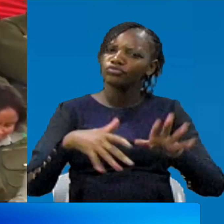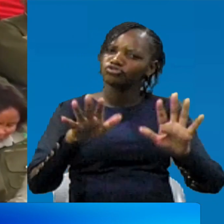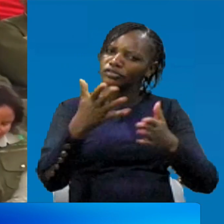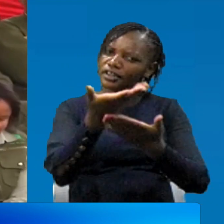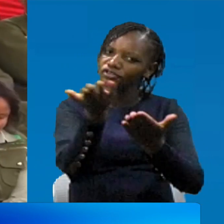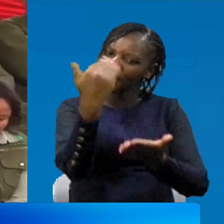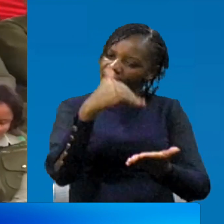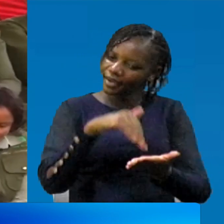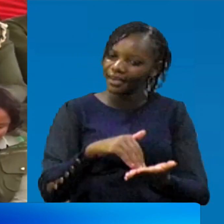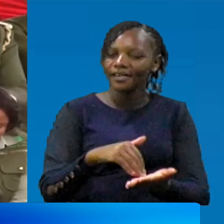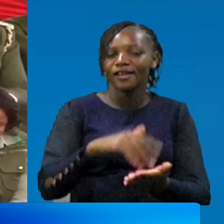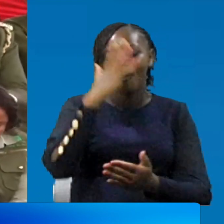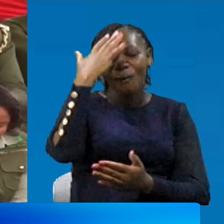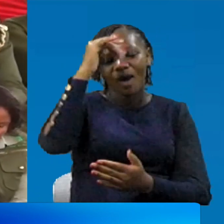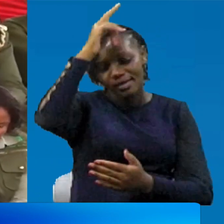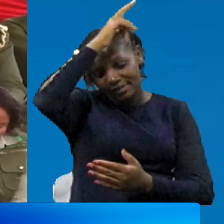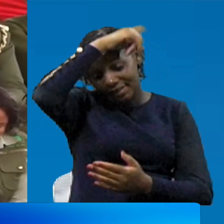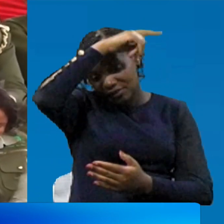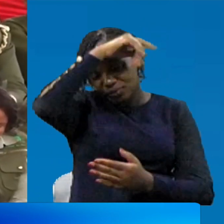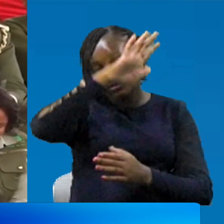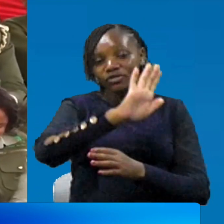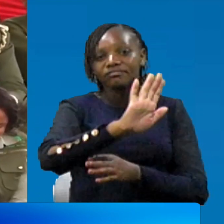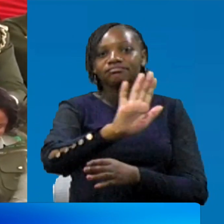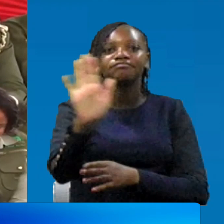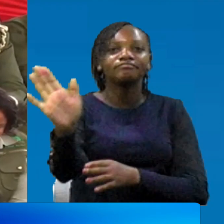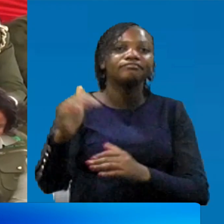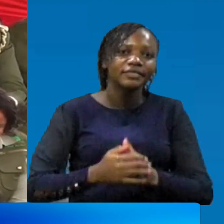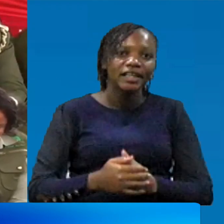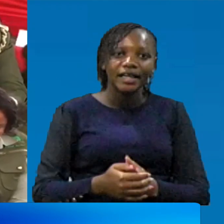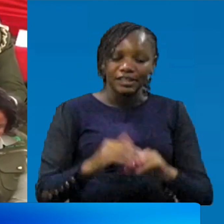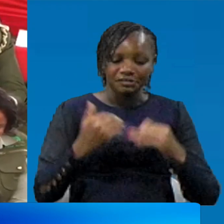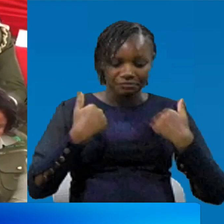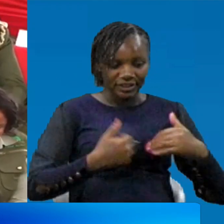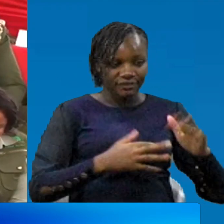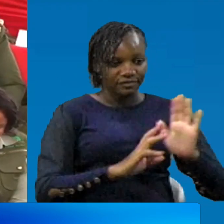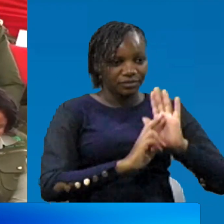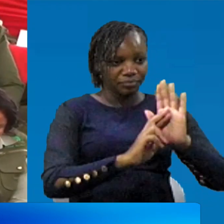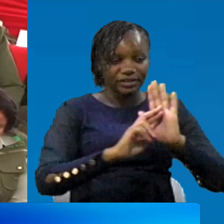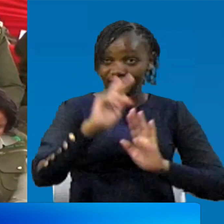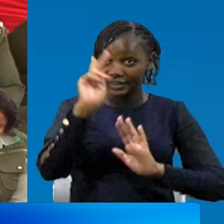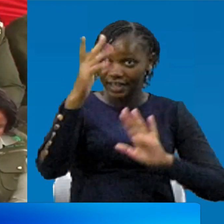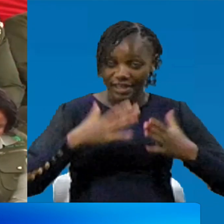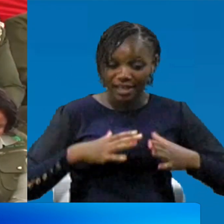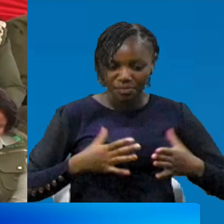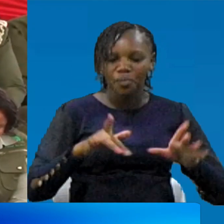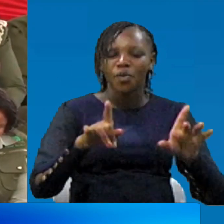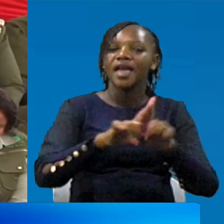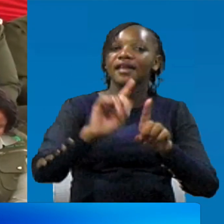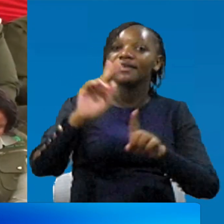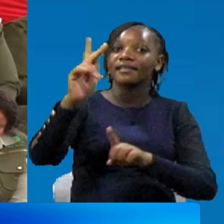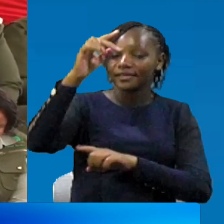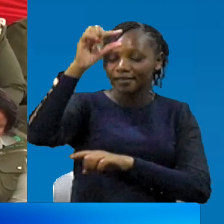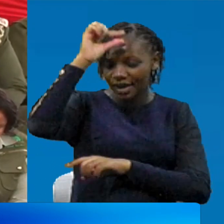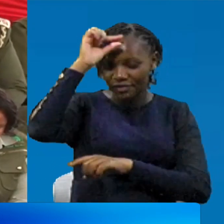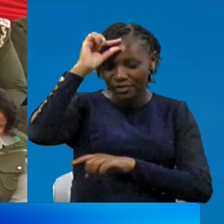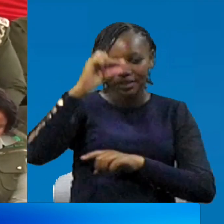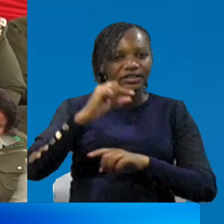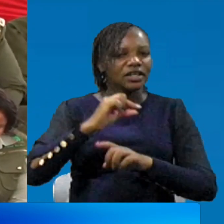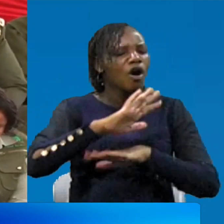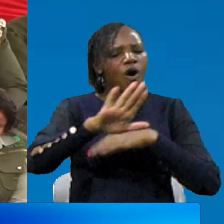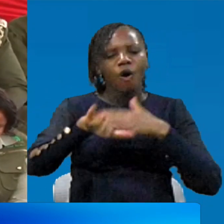graduation. On behalf of the people and government of Kenya, I wish you God's blessings